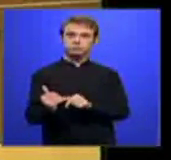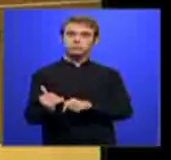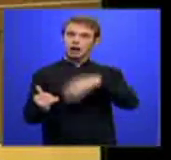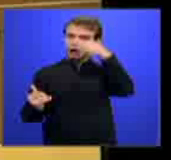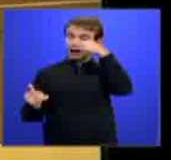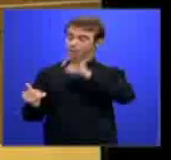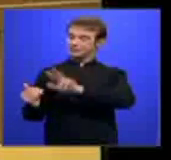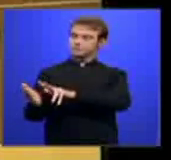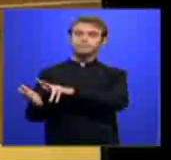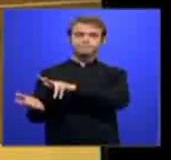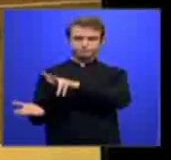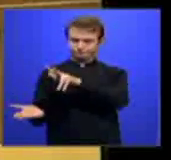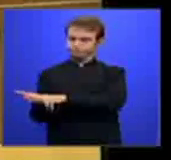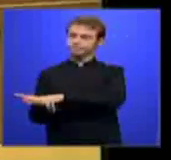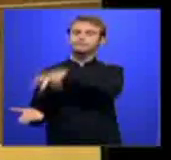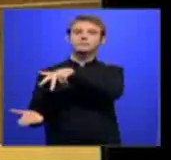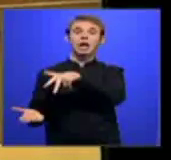Cabinet for public comment.